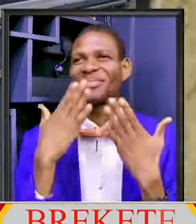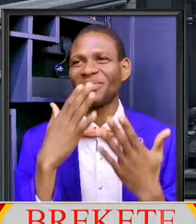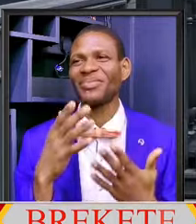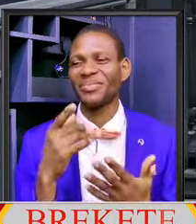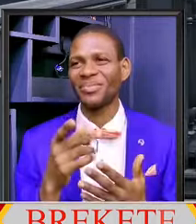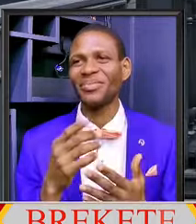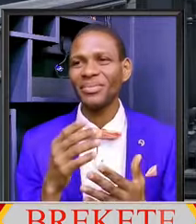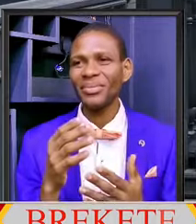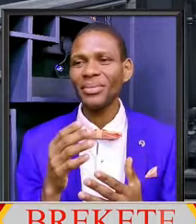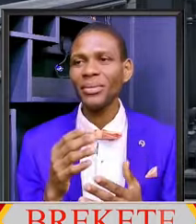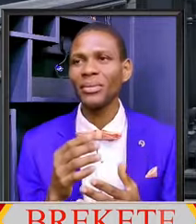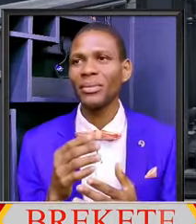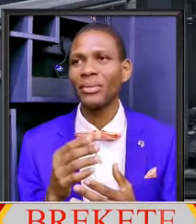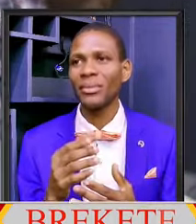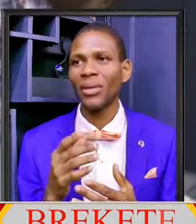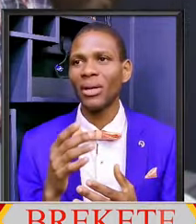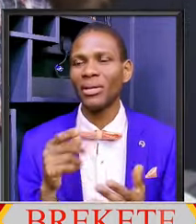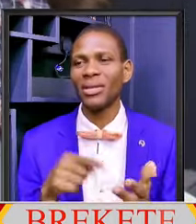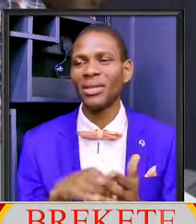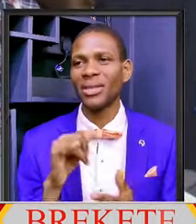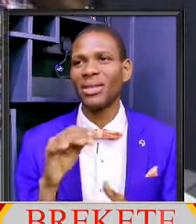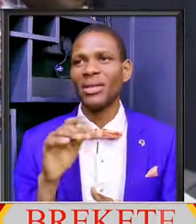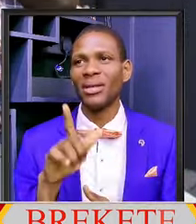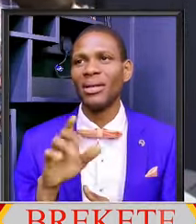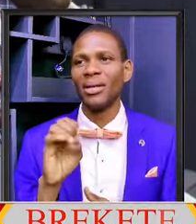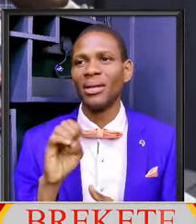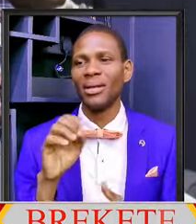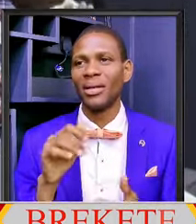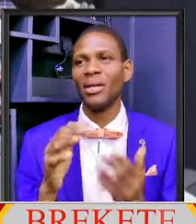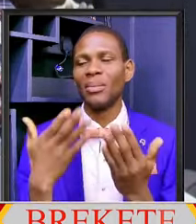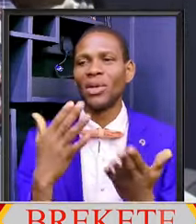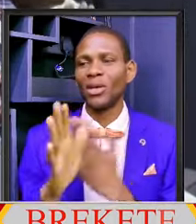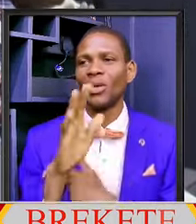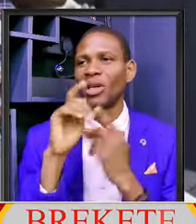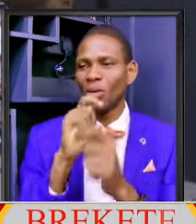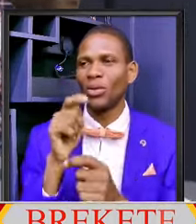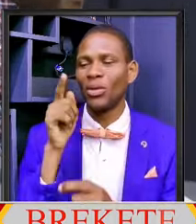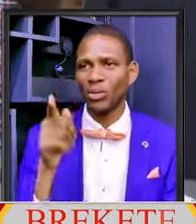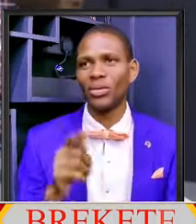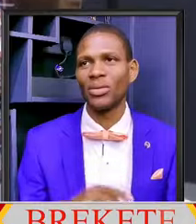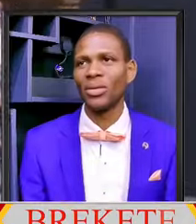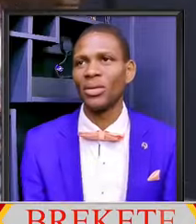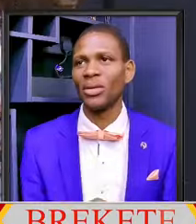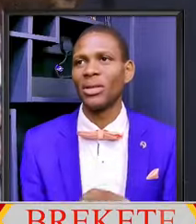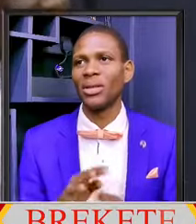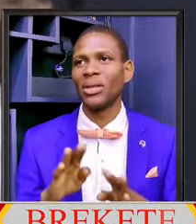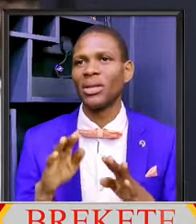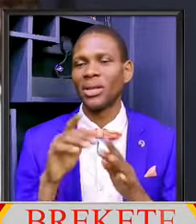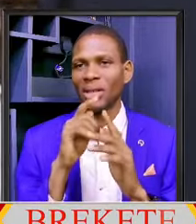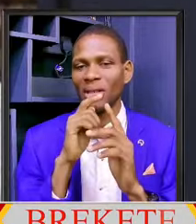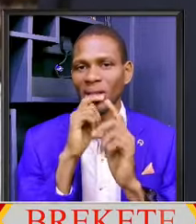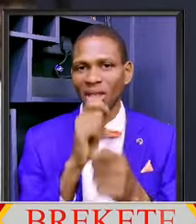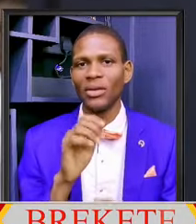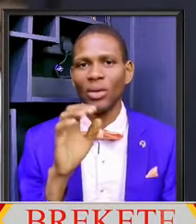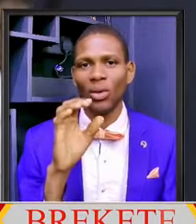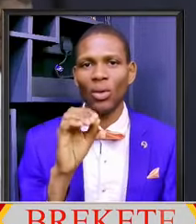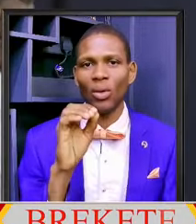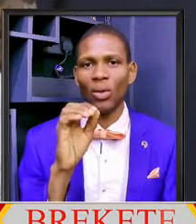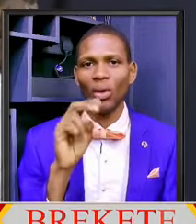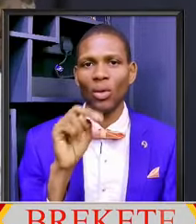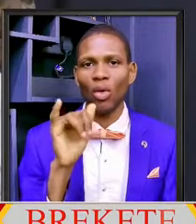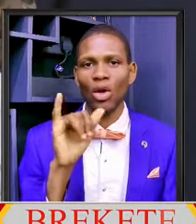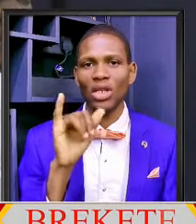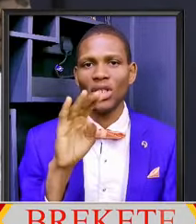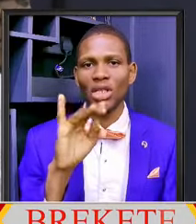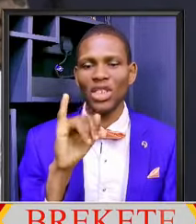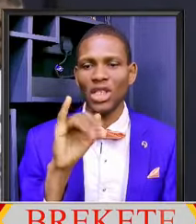Madam Gift. Huh? This is the leather. Oh, thank you. May God reward you. Thank you, sir. Gift to who? Onibu, sir. Thank you. Thank you, sir.